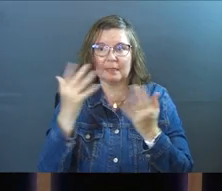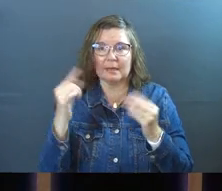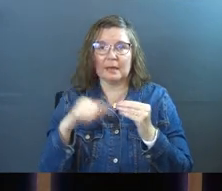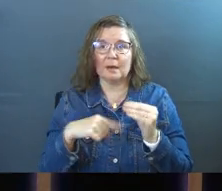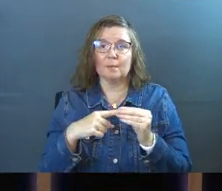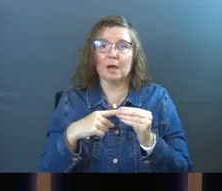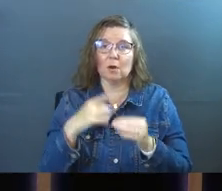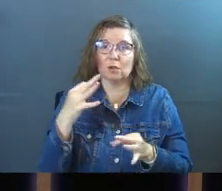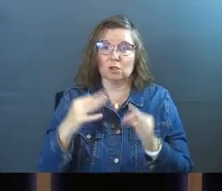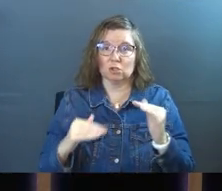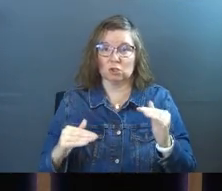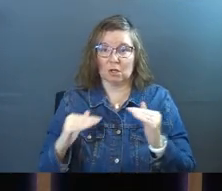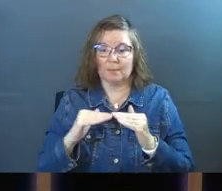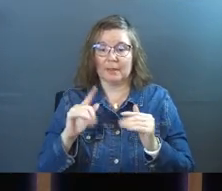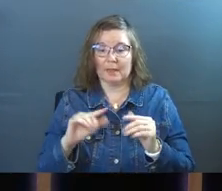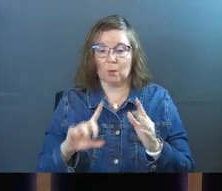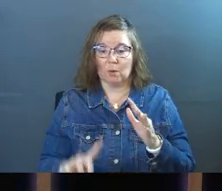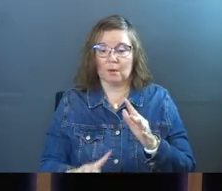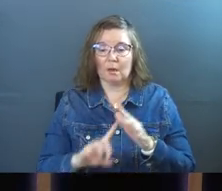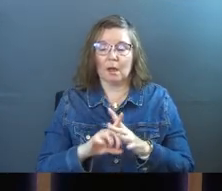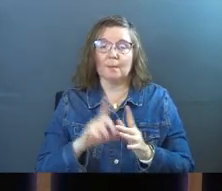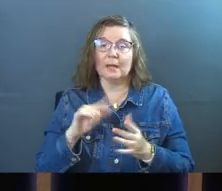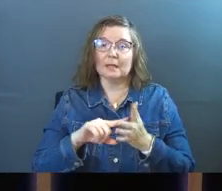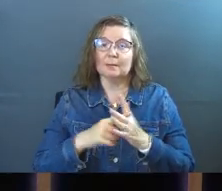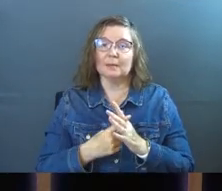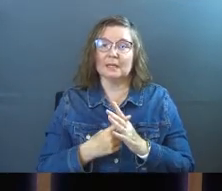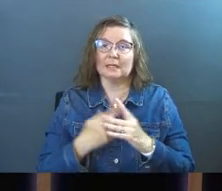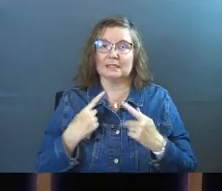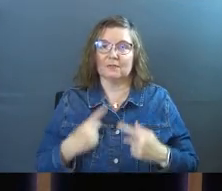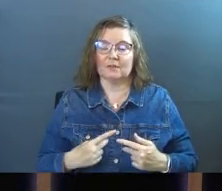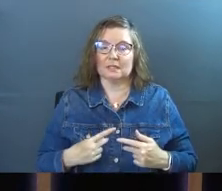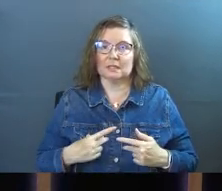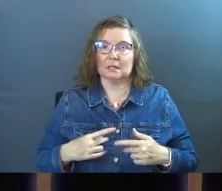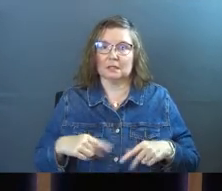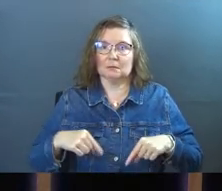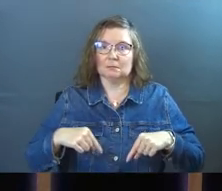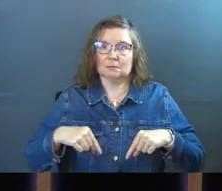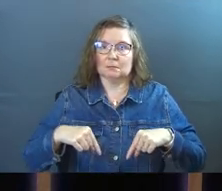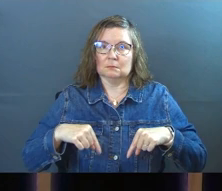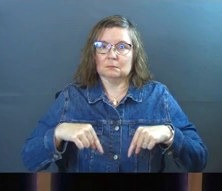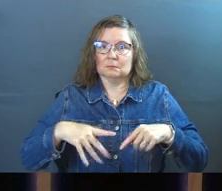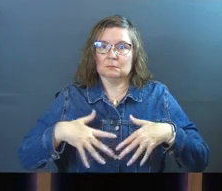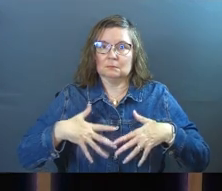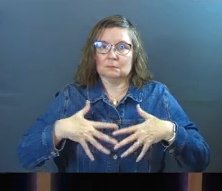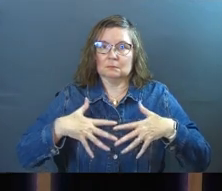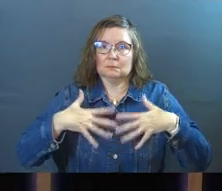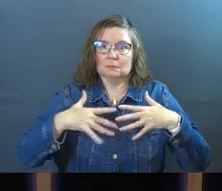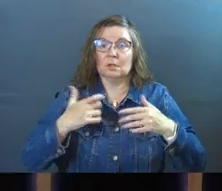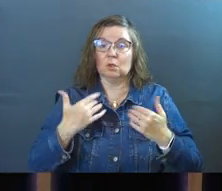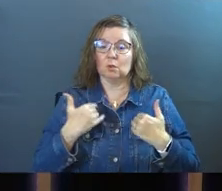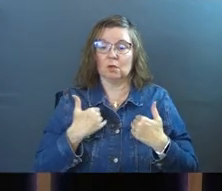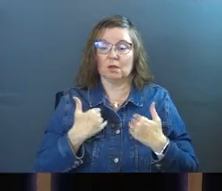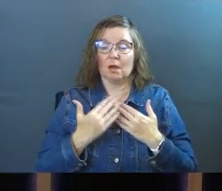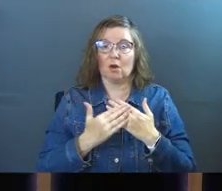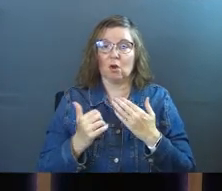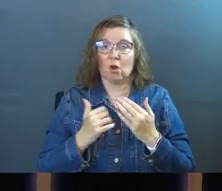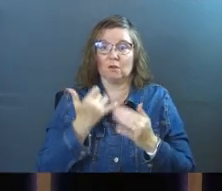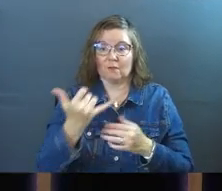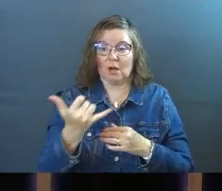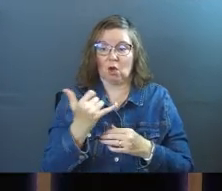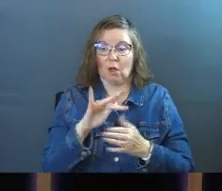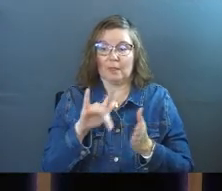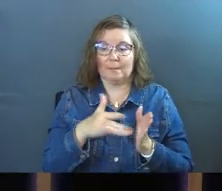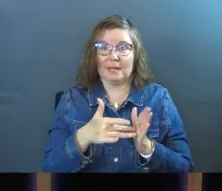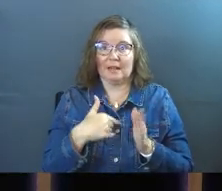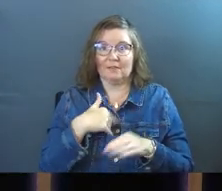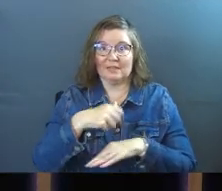thinking about the judgment that is to come, and he begins to physically tremble. Some of you have gotten a call in the middle of the